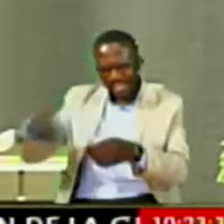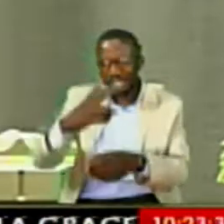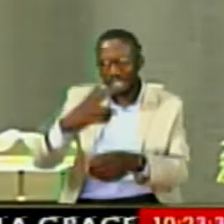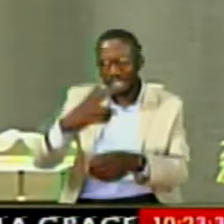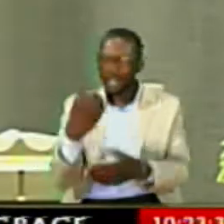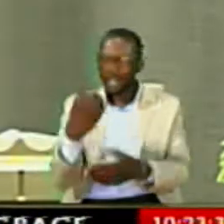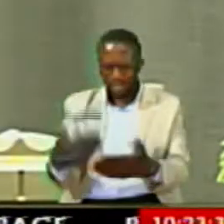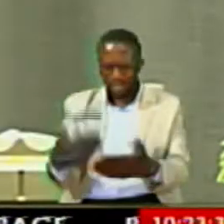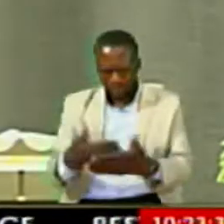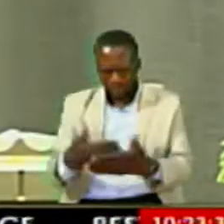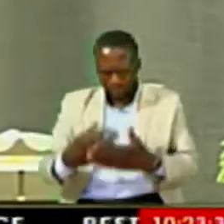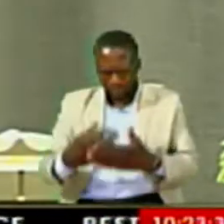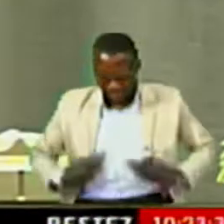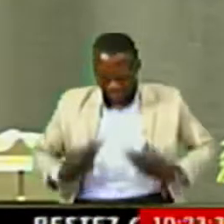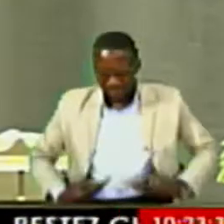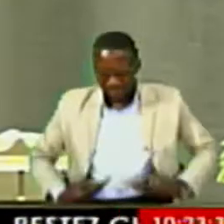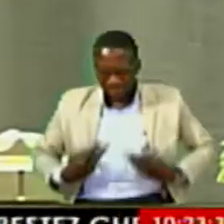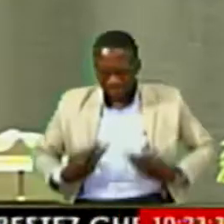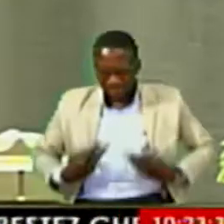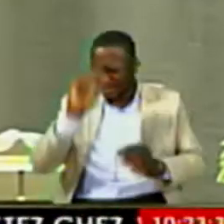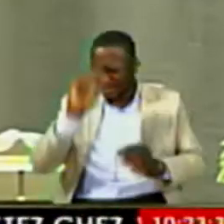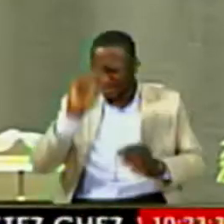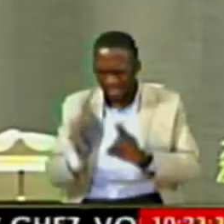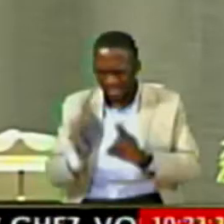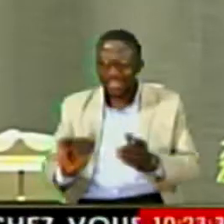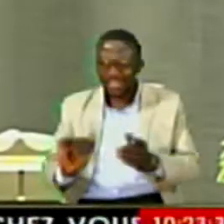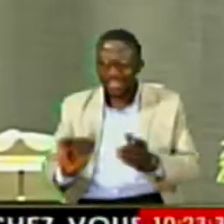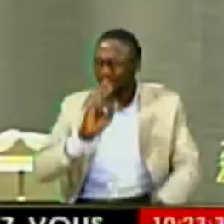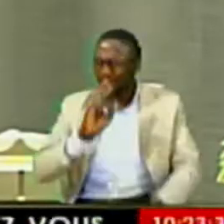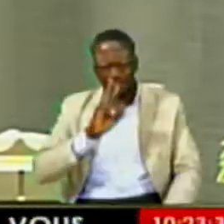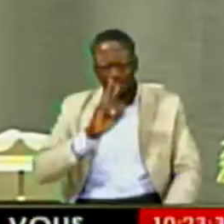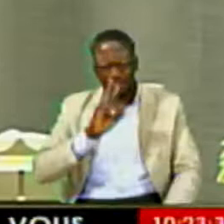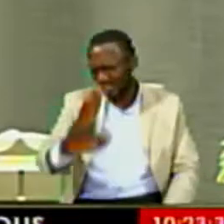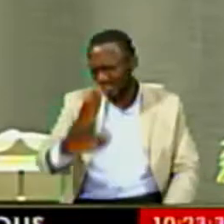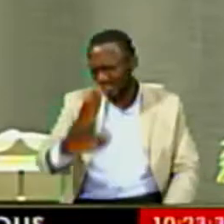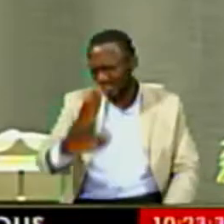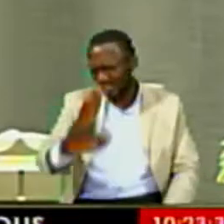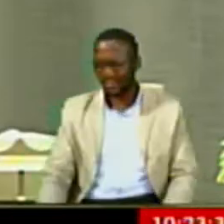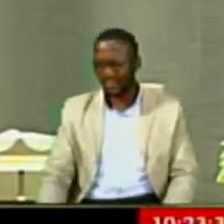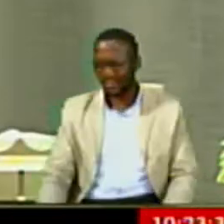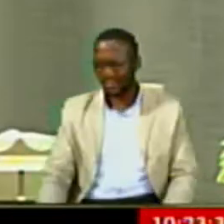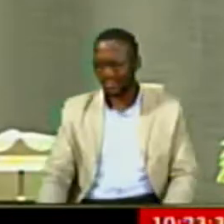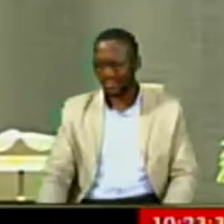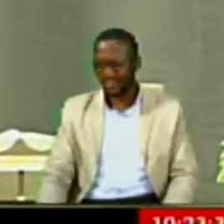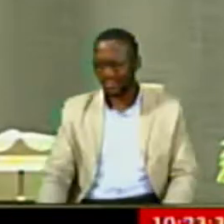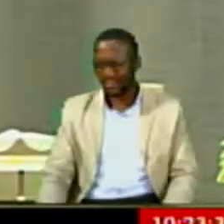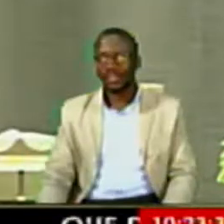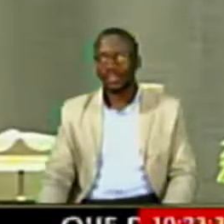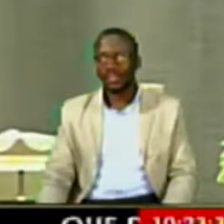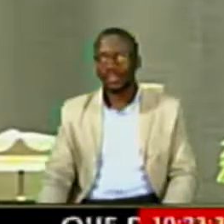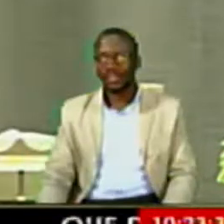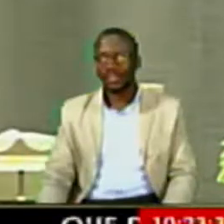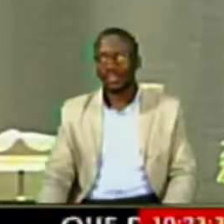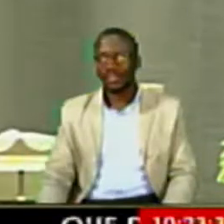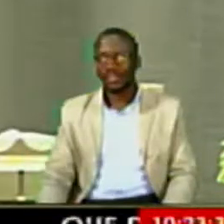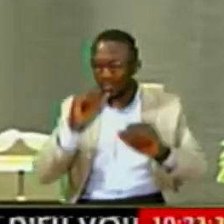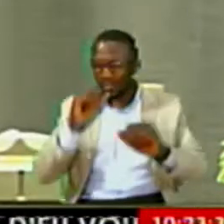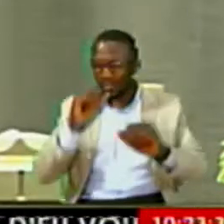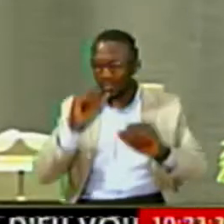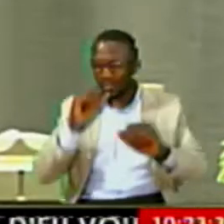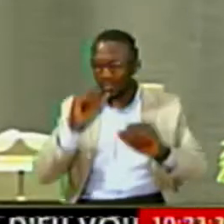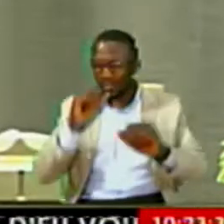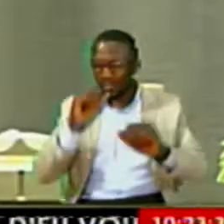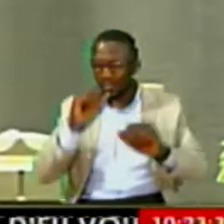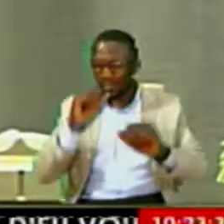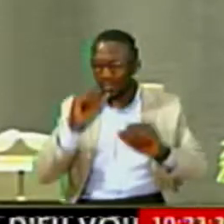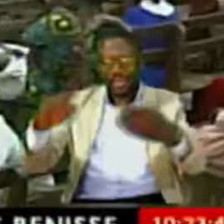nouvelle vie. A new life. Frère, ça c'est la réalité. Brothers, this is the reality. Beaucoup vont à l'église. Many go to church. Mais ils restent